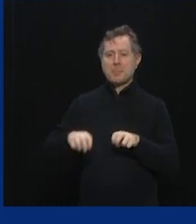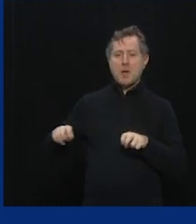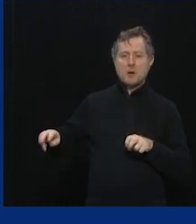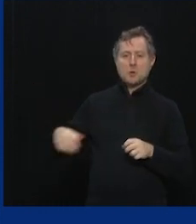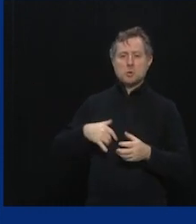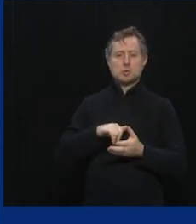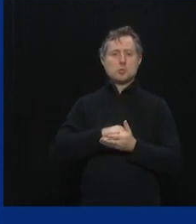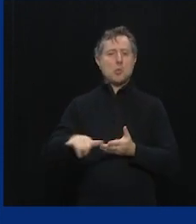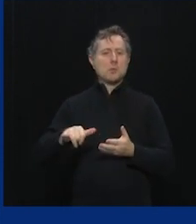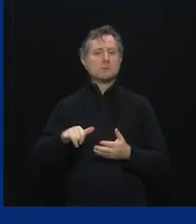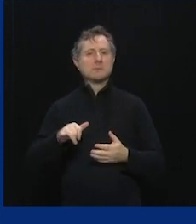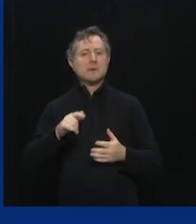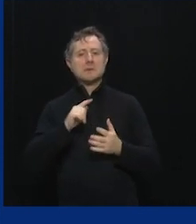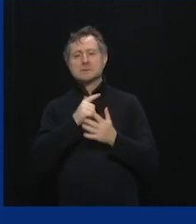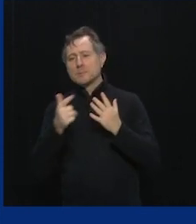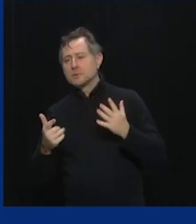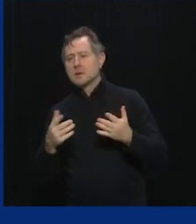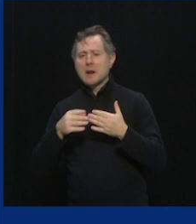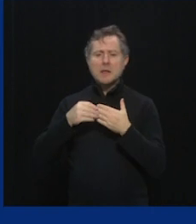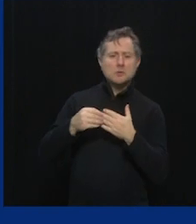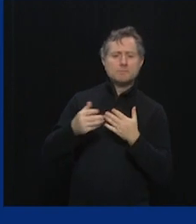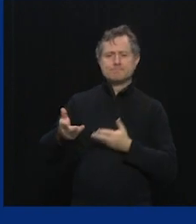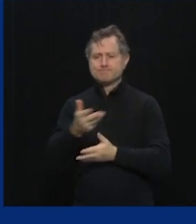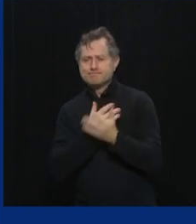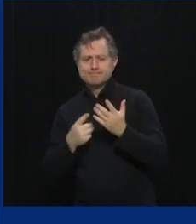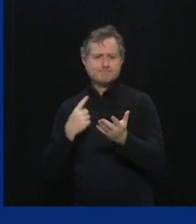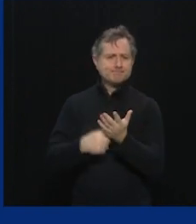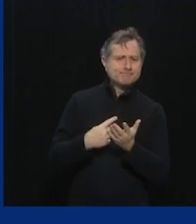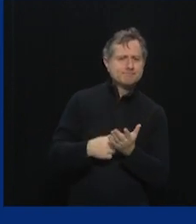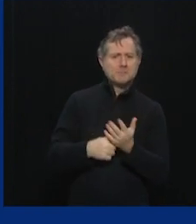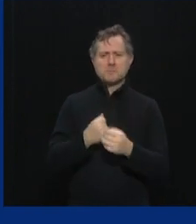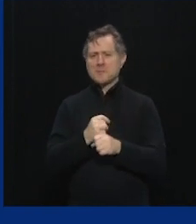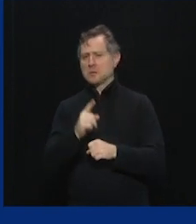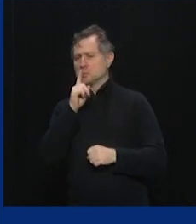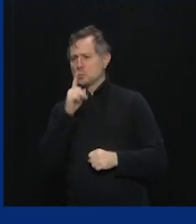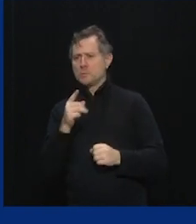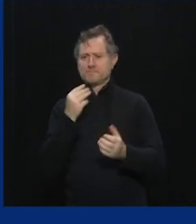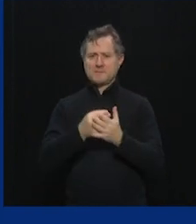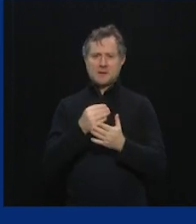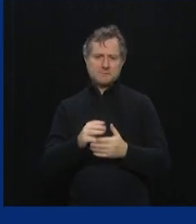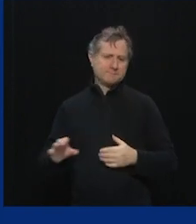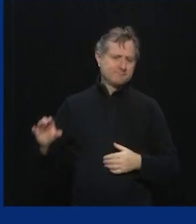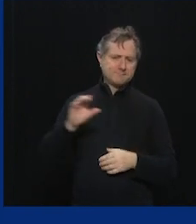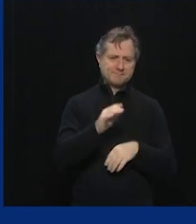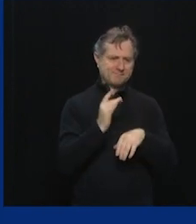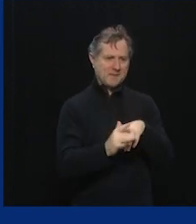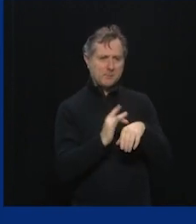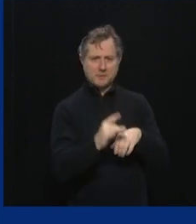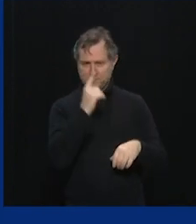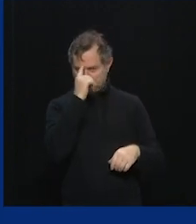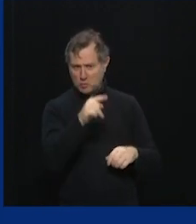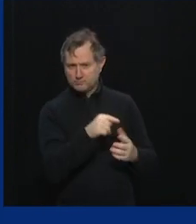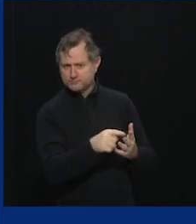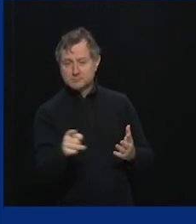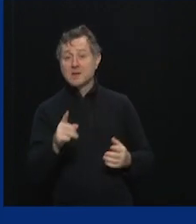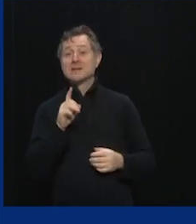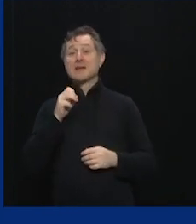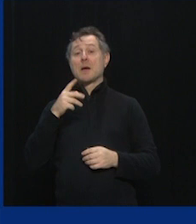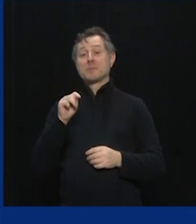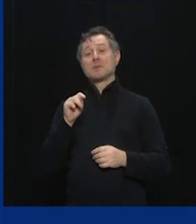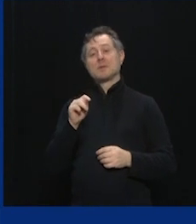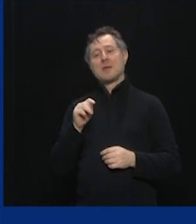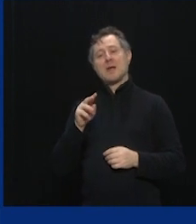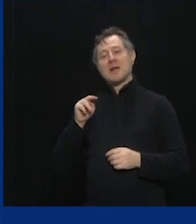and we want to make sure that we have the funding available for this. Department of NIH in Washington has